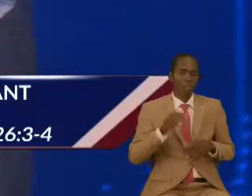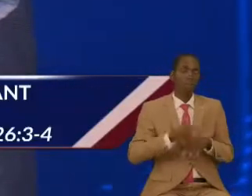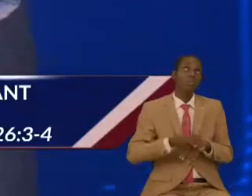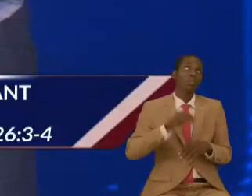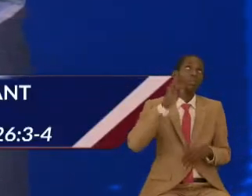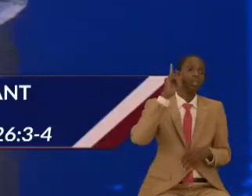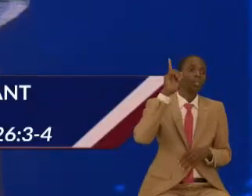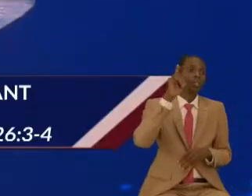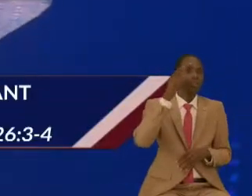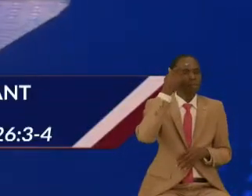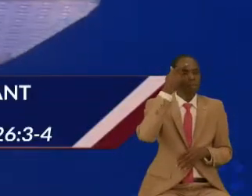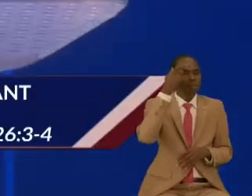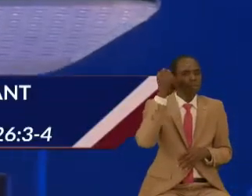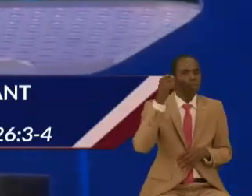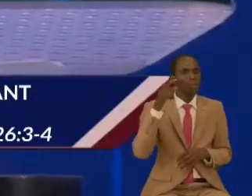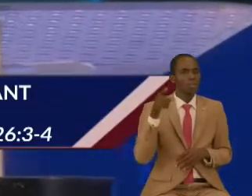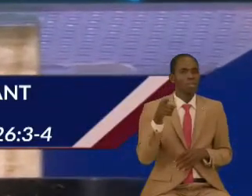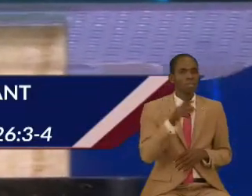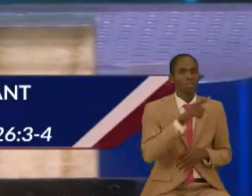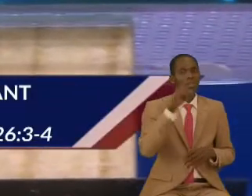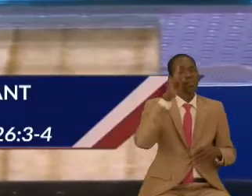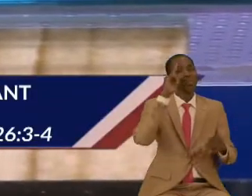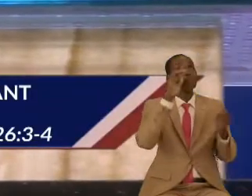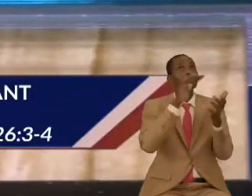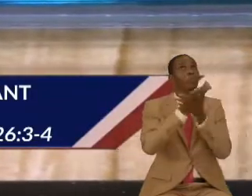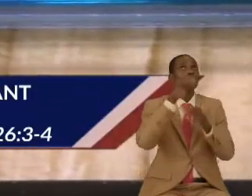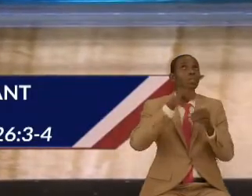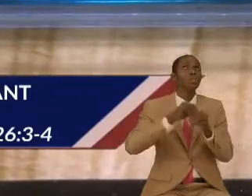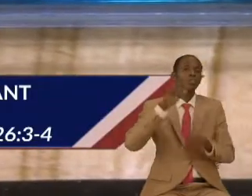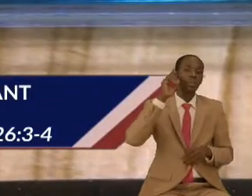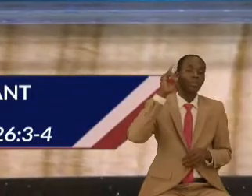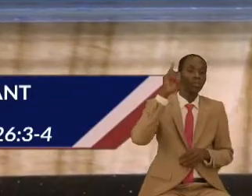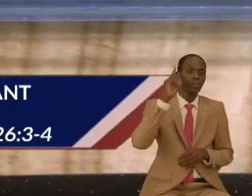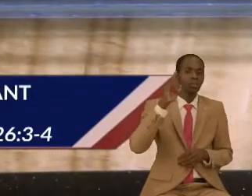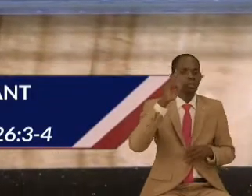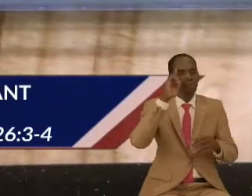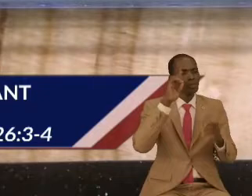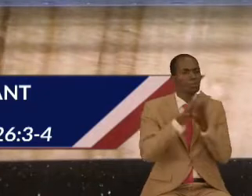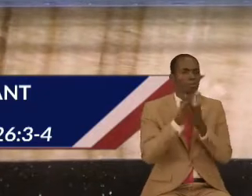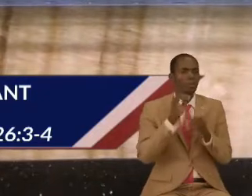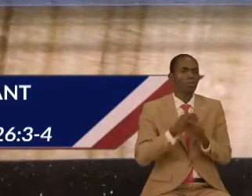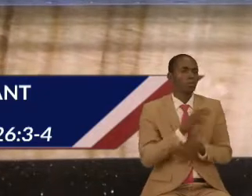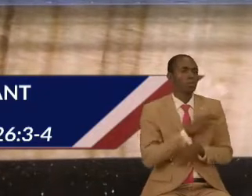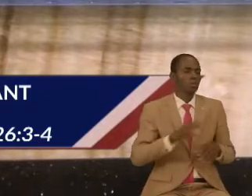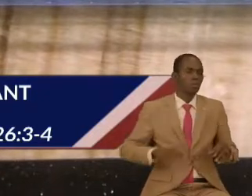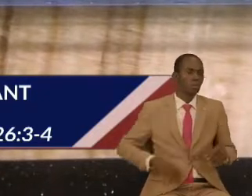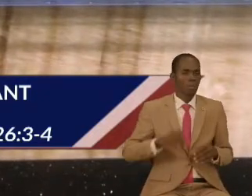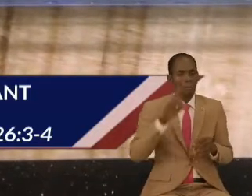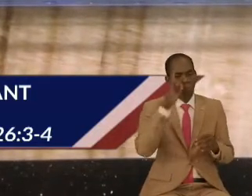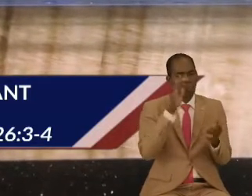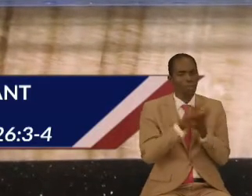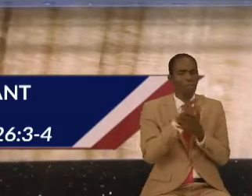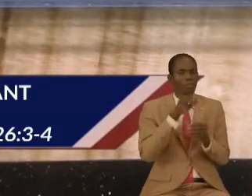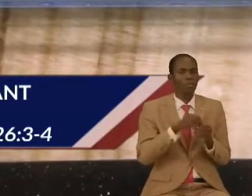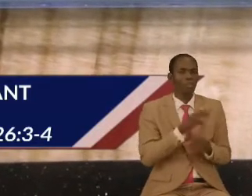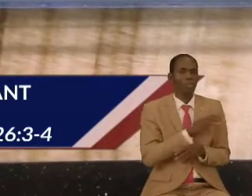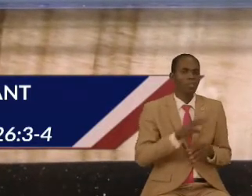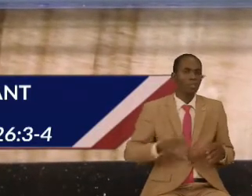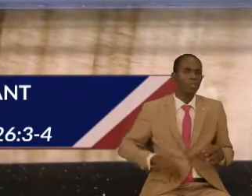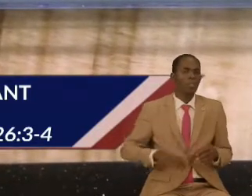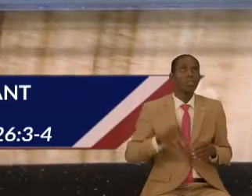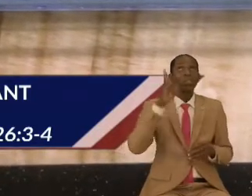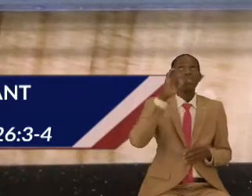thee, because he trusteth in thee. Trust in Christ. Believe in Christ. He's